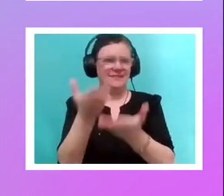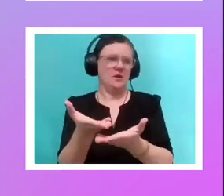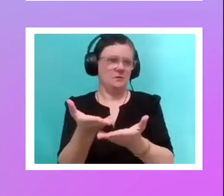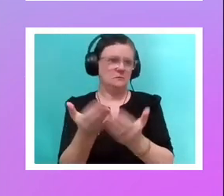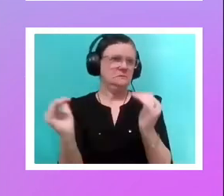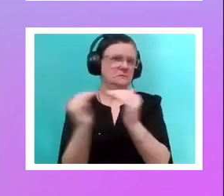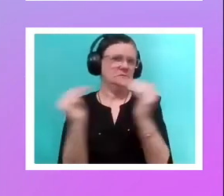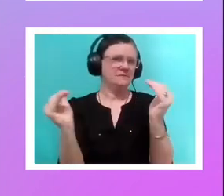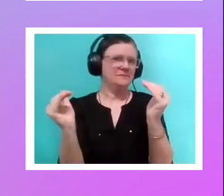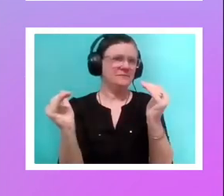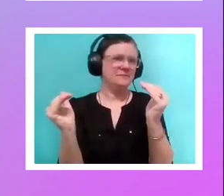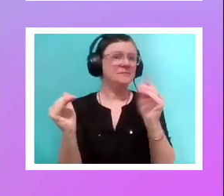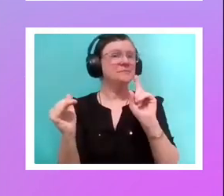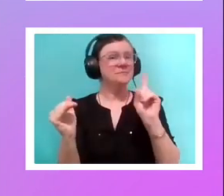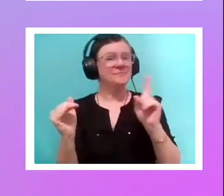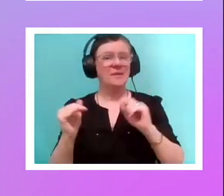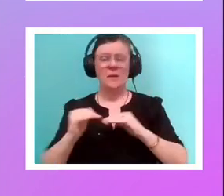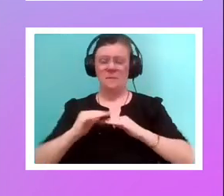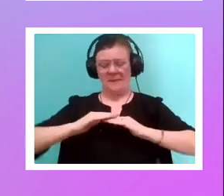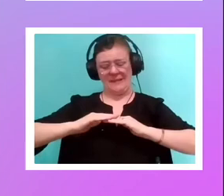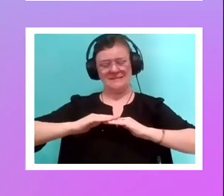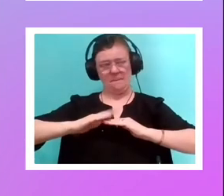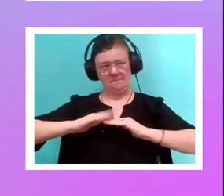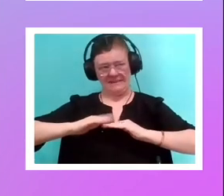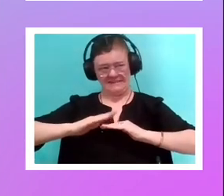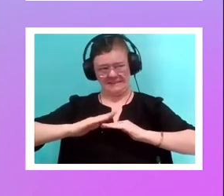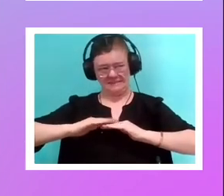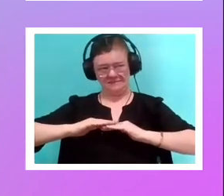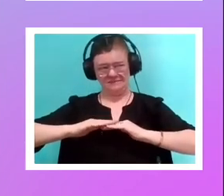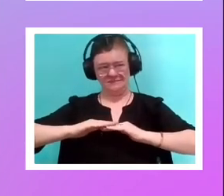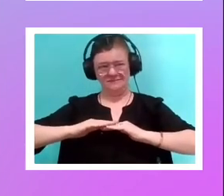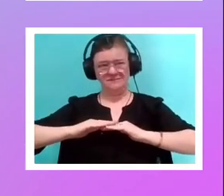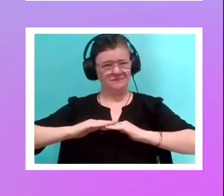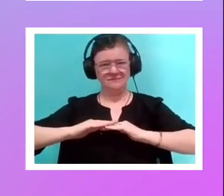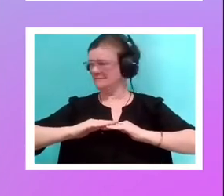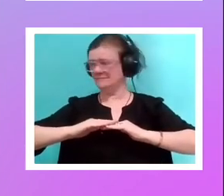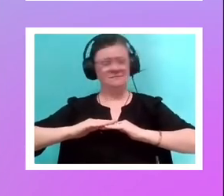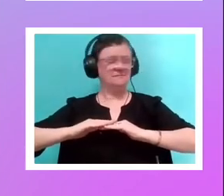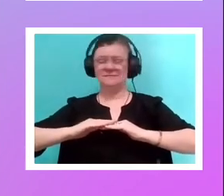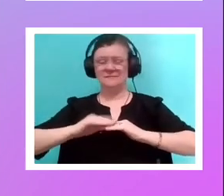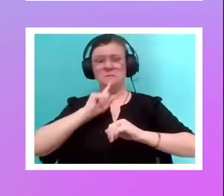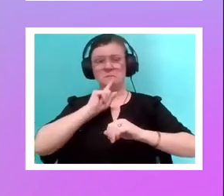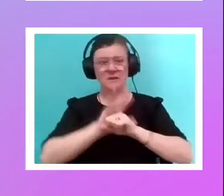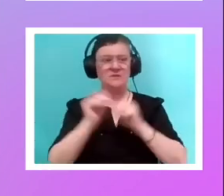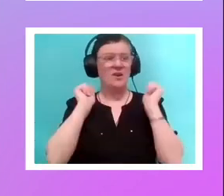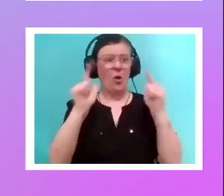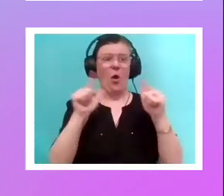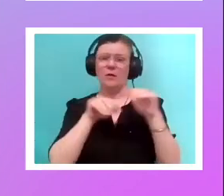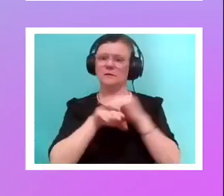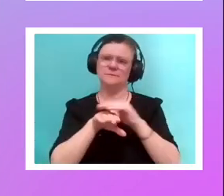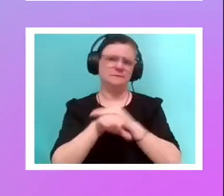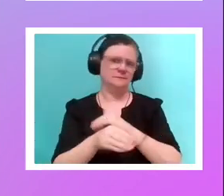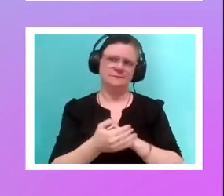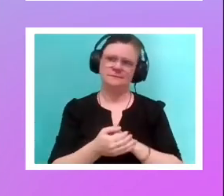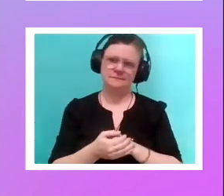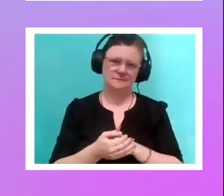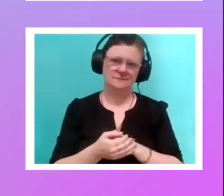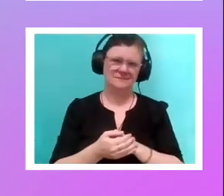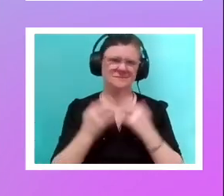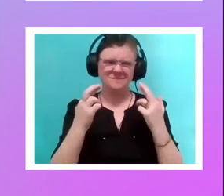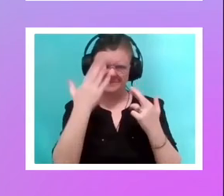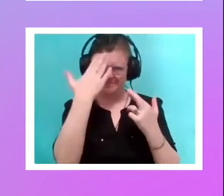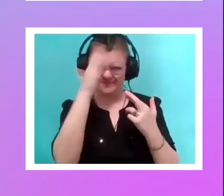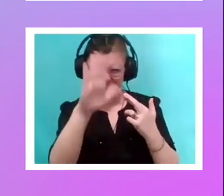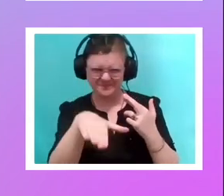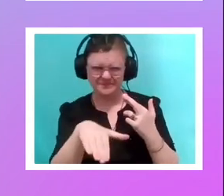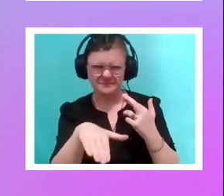else. However, the baseline of the Web Content Accessibility Guidelines doesn't guarantee accessibility. I hope everyone's aware of that. You know, even